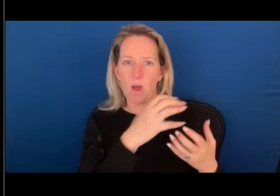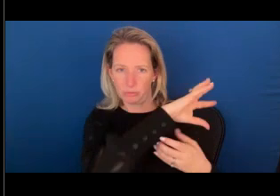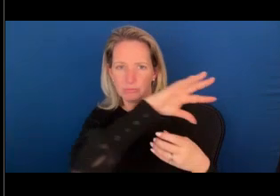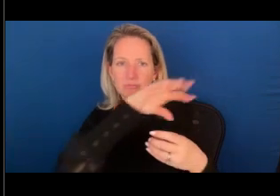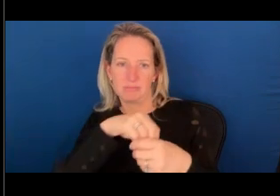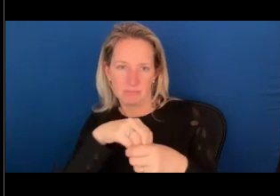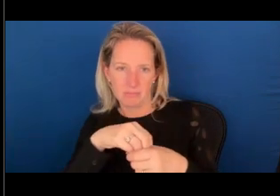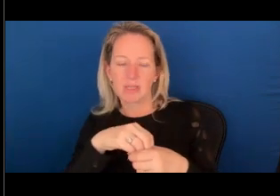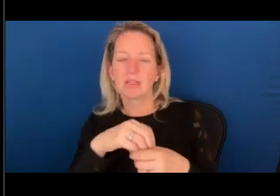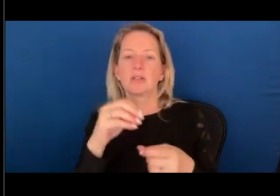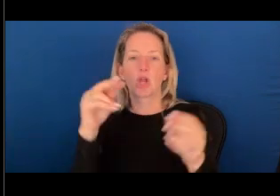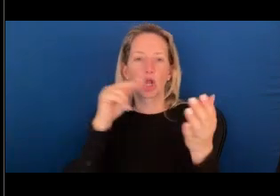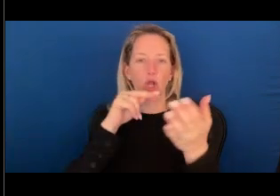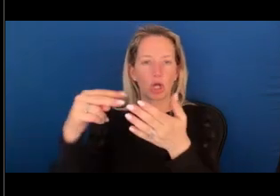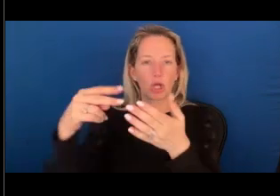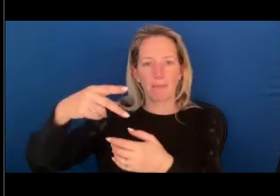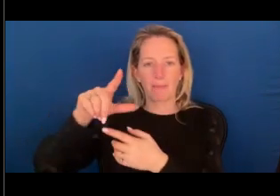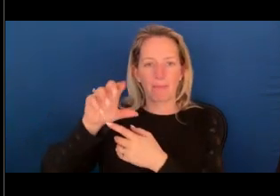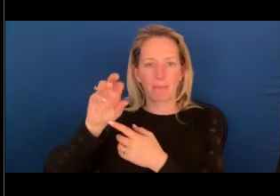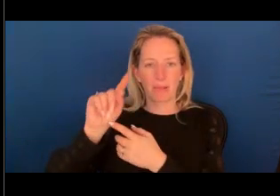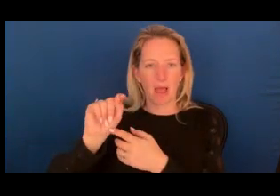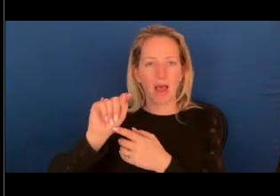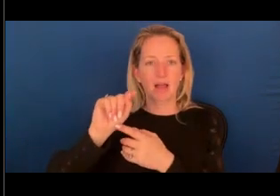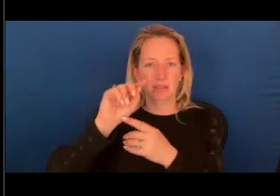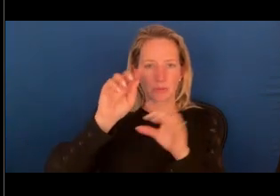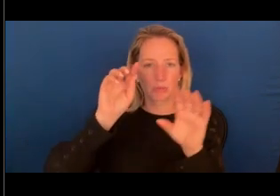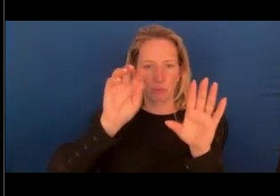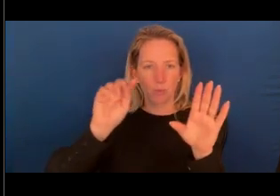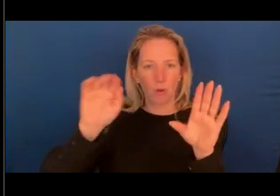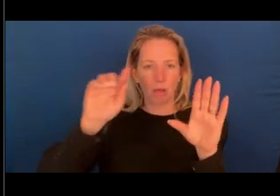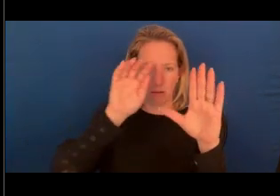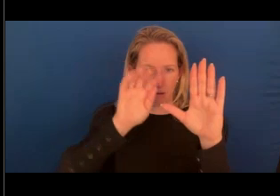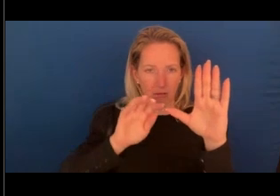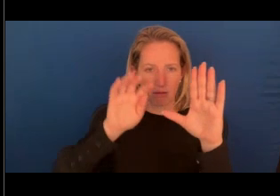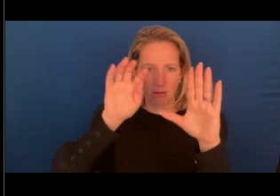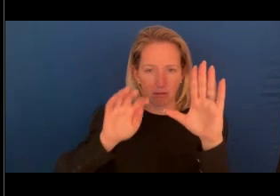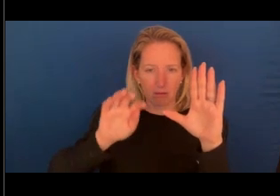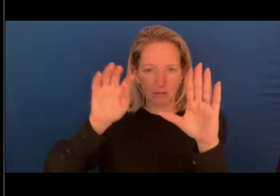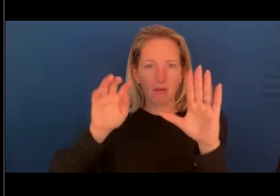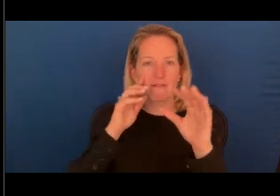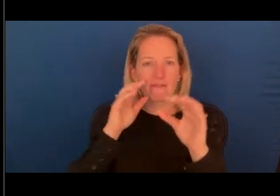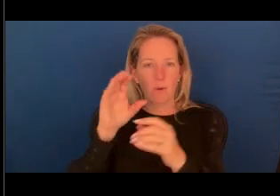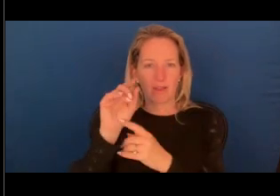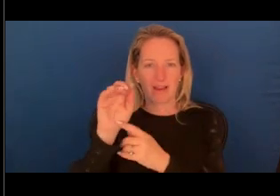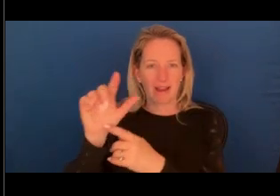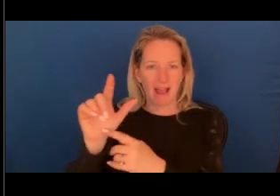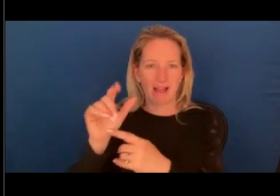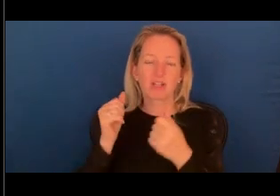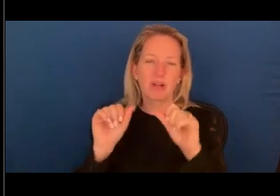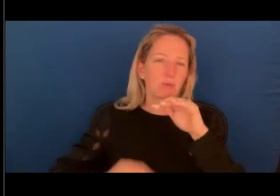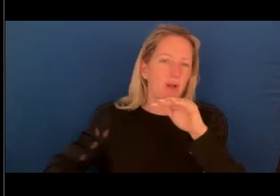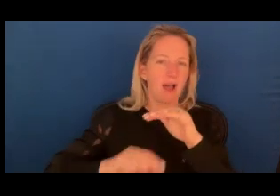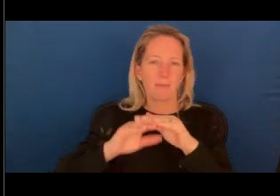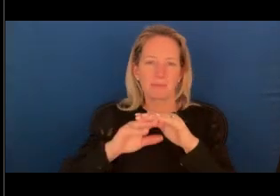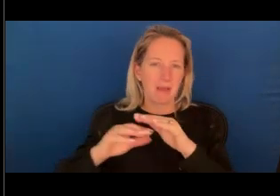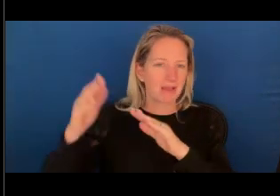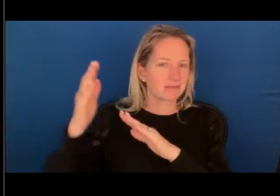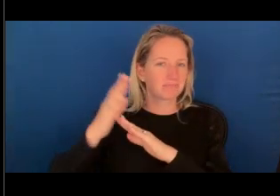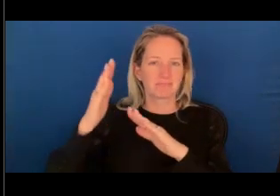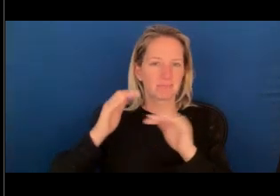to see how we can optimize the performance of these canals for basically minimizing the